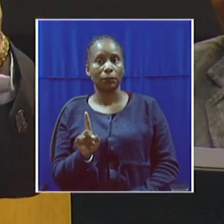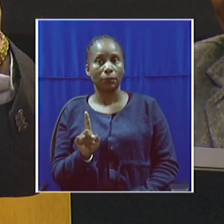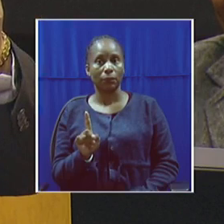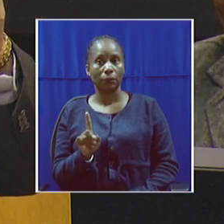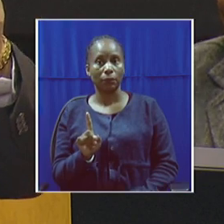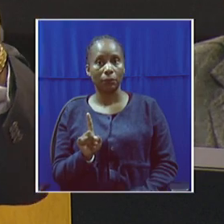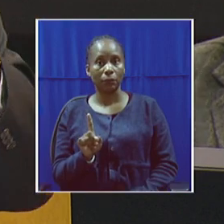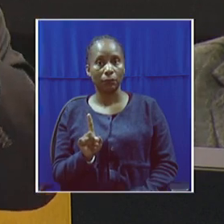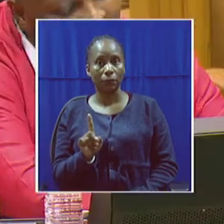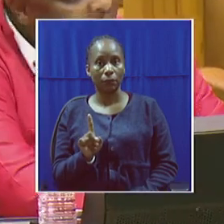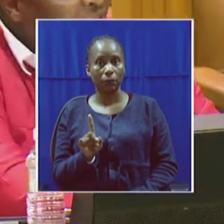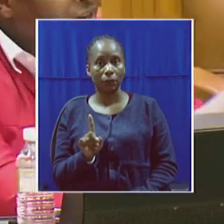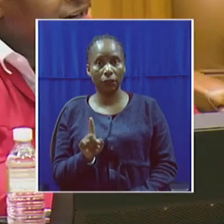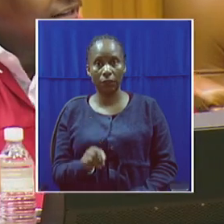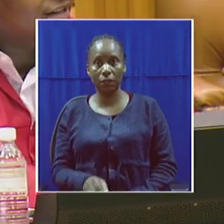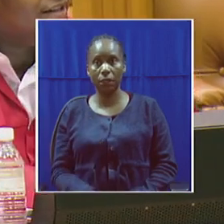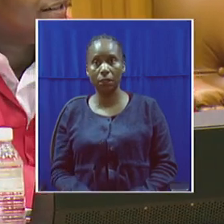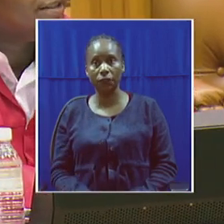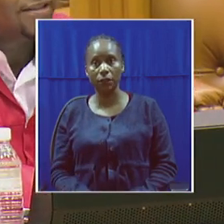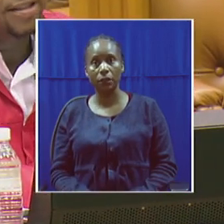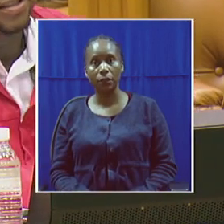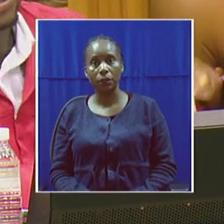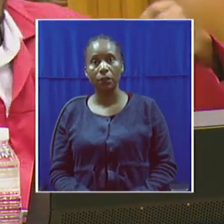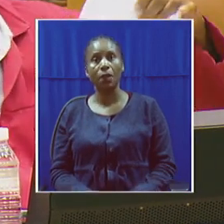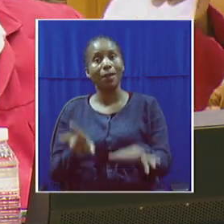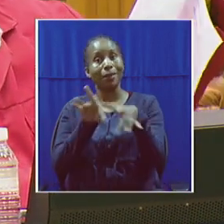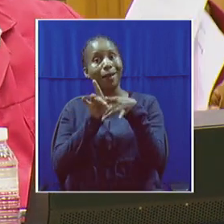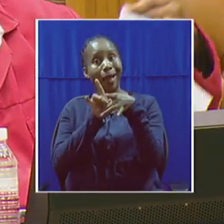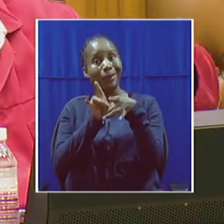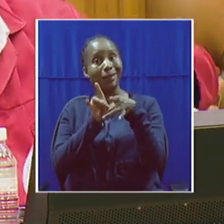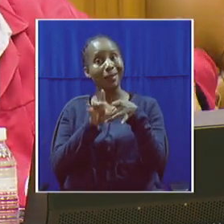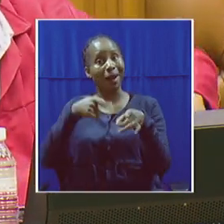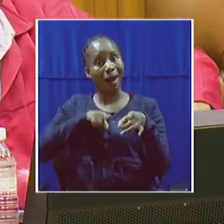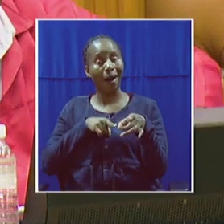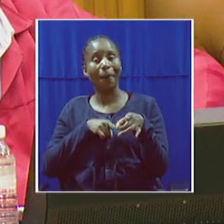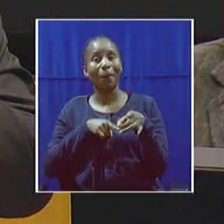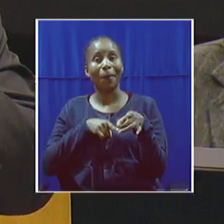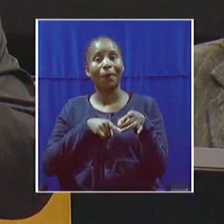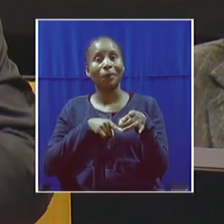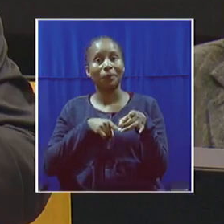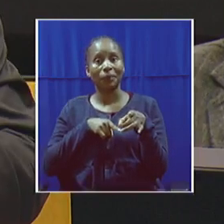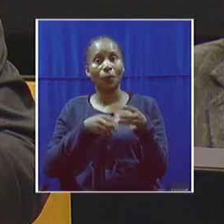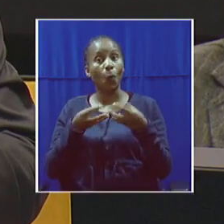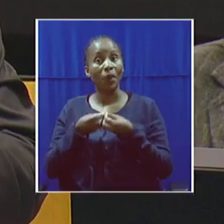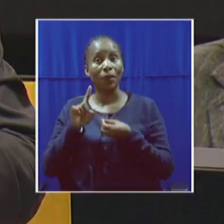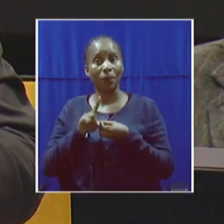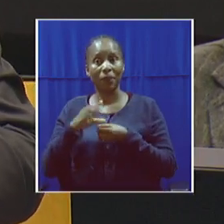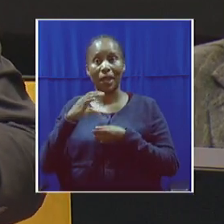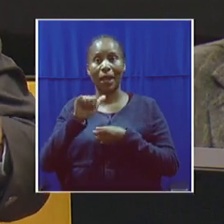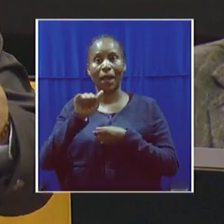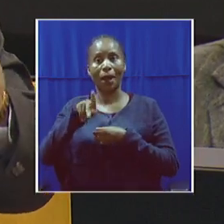excited uh our relation relationship our relationship with